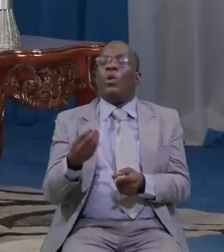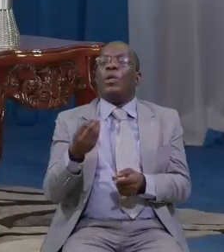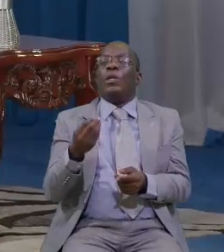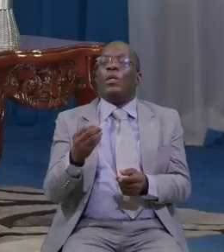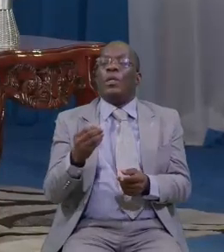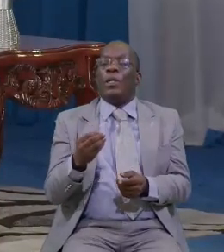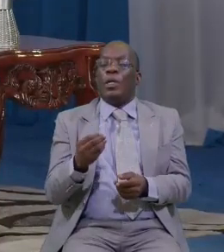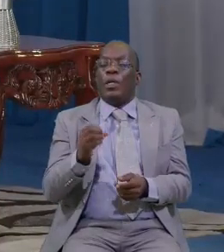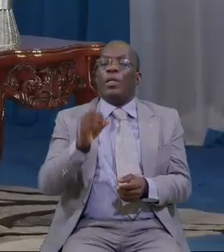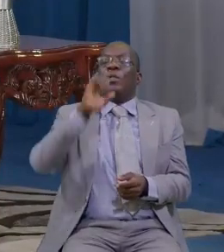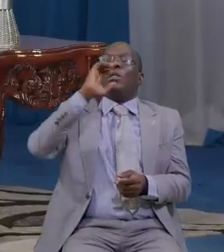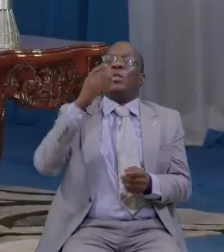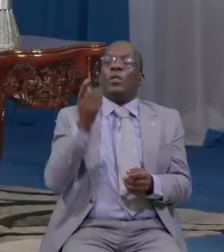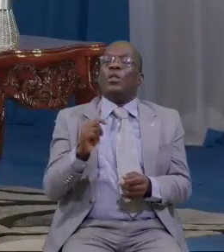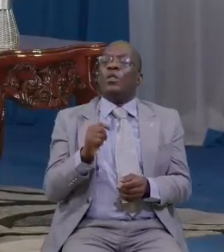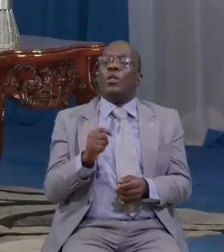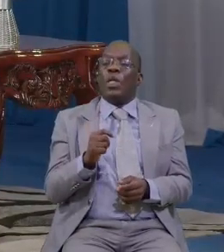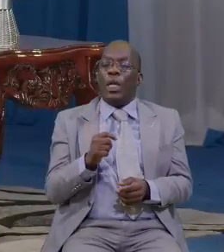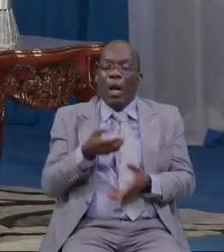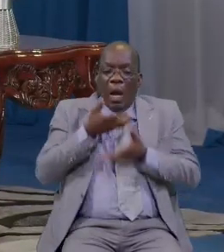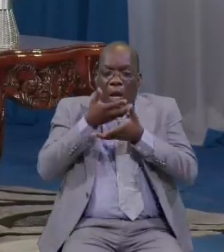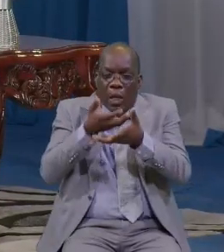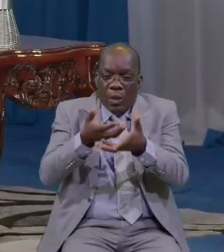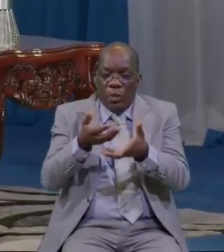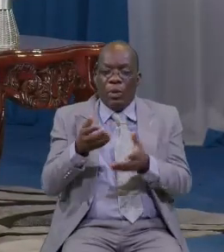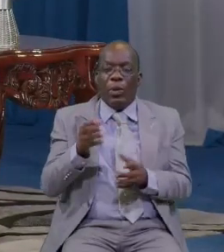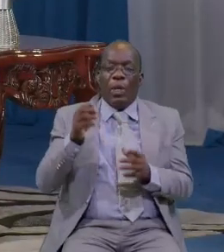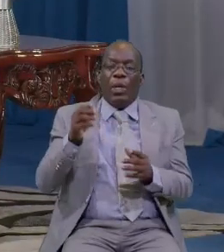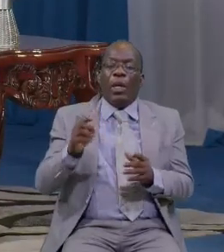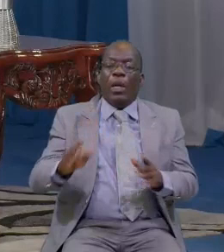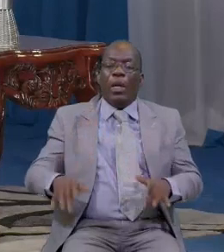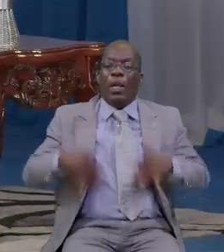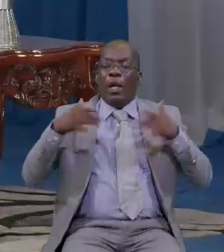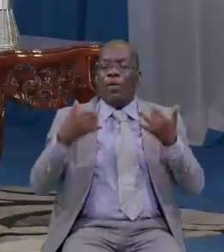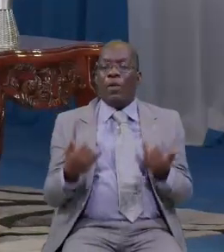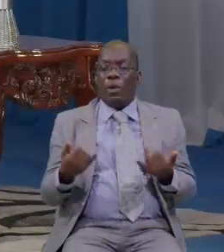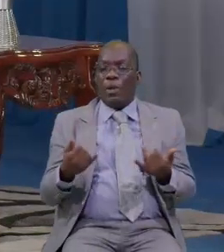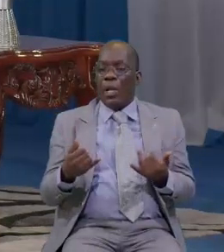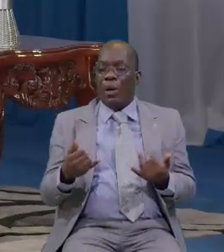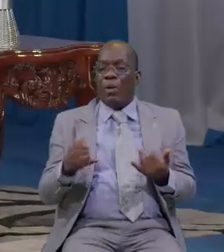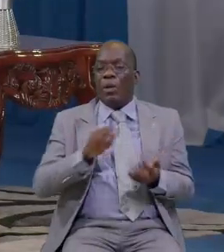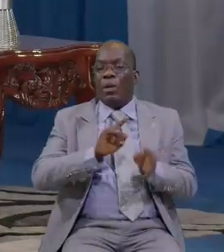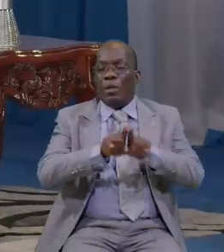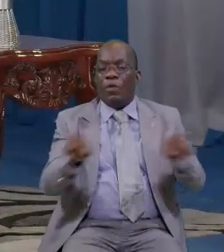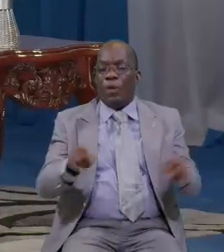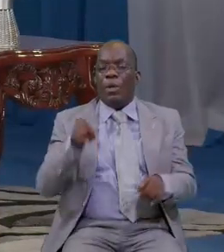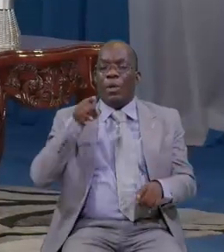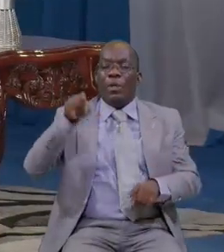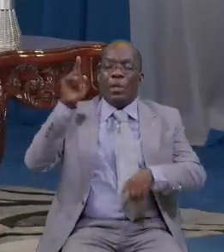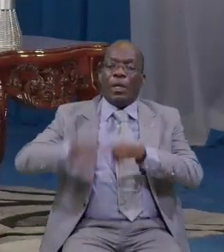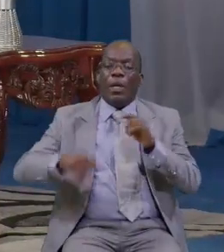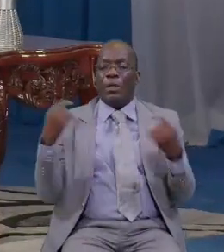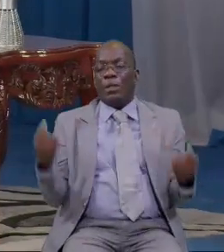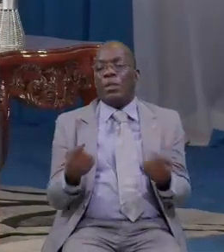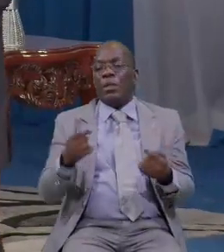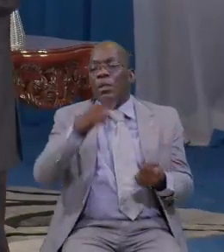vomit. Life is different now. He cannot sin because he's